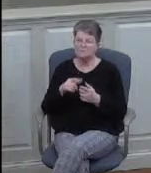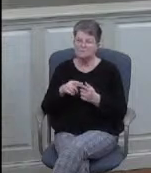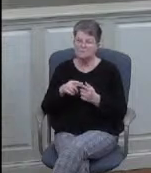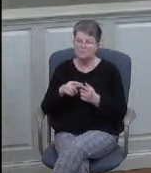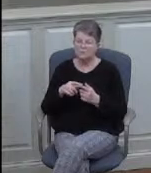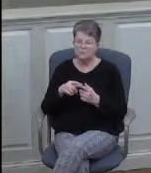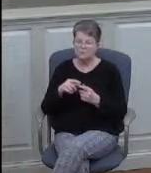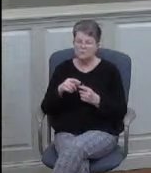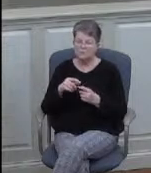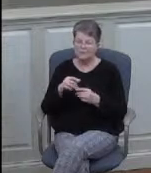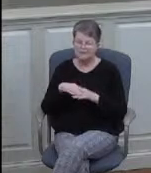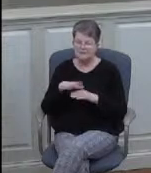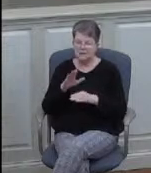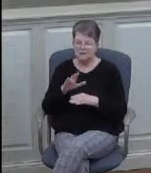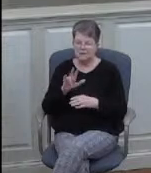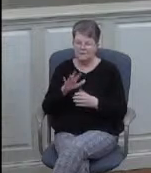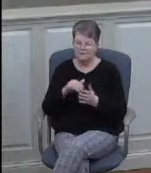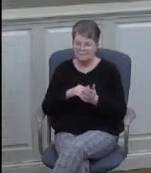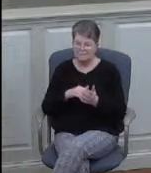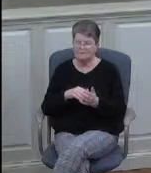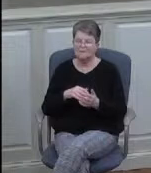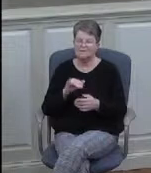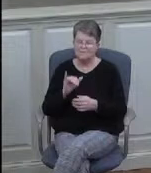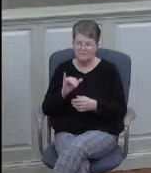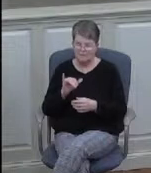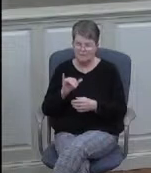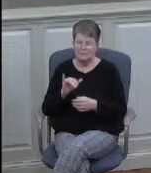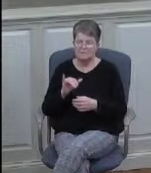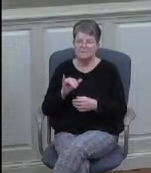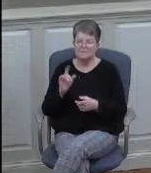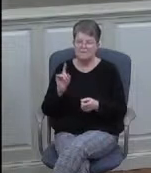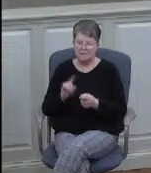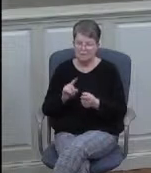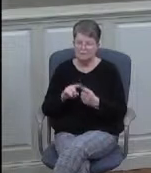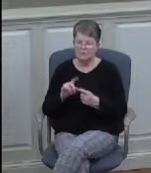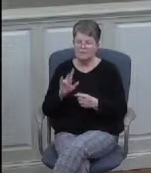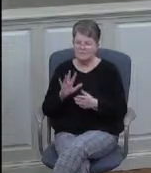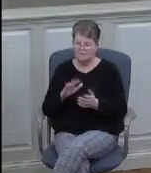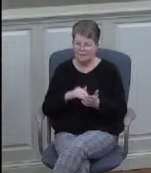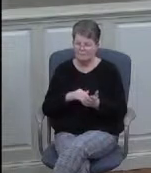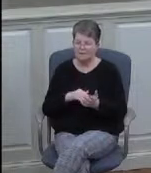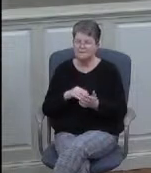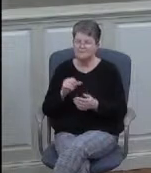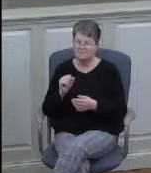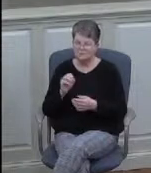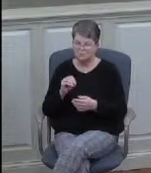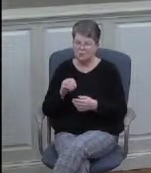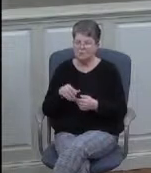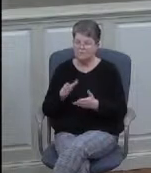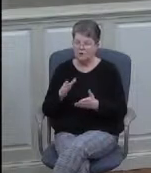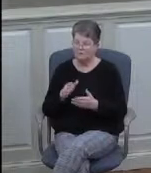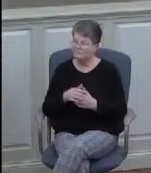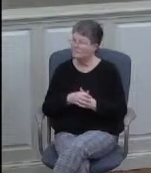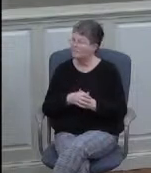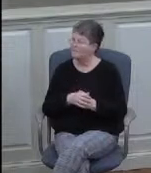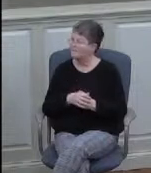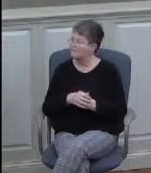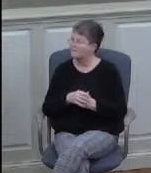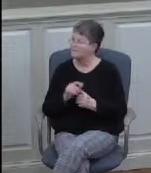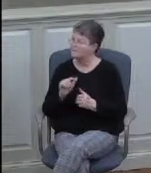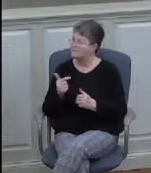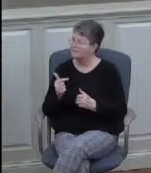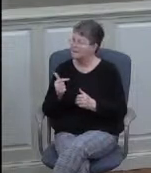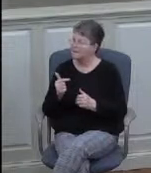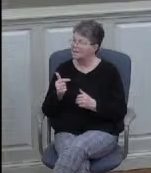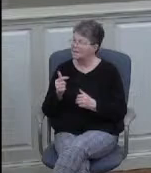the 45 until it got just now, but okay. So down to 35? Okay. Yes, sir. So moved. That's you have a better. Motion and a second. Thank